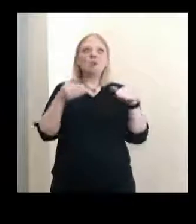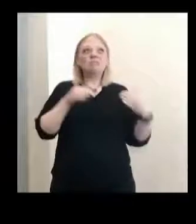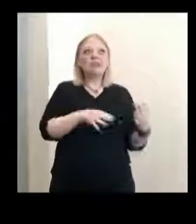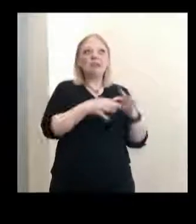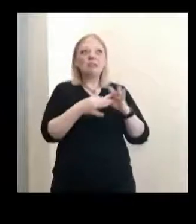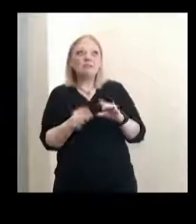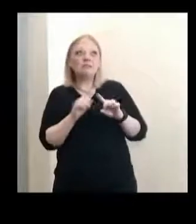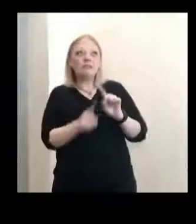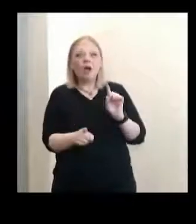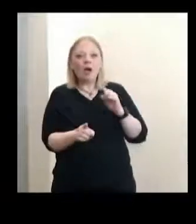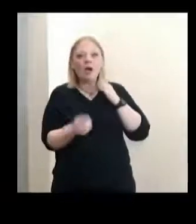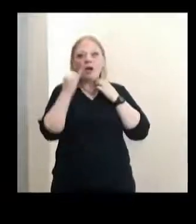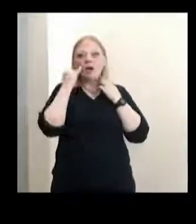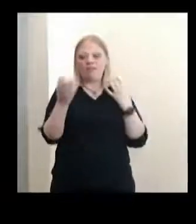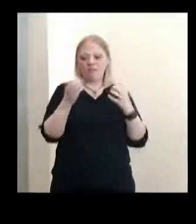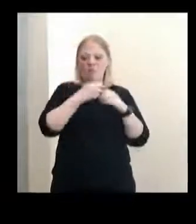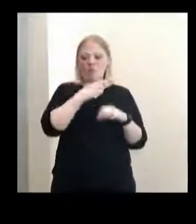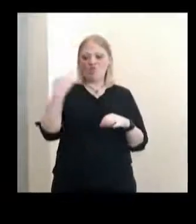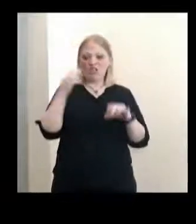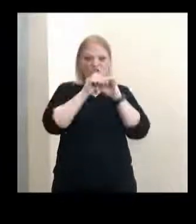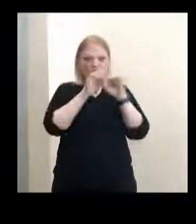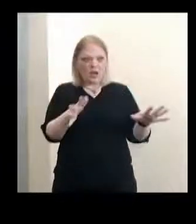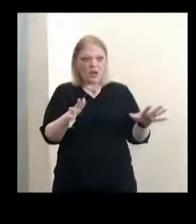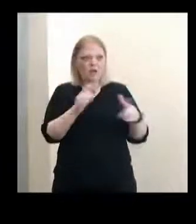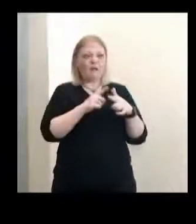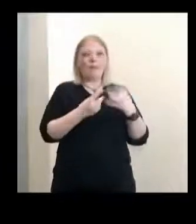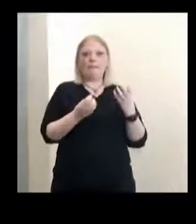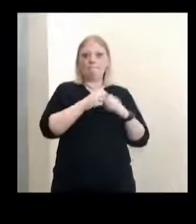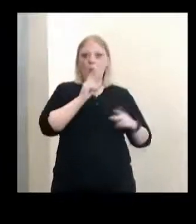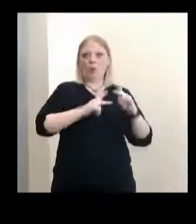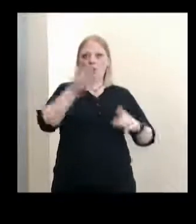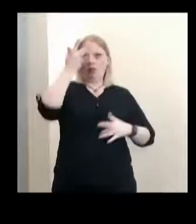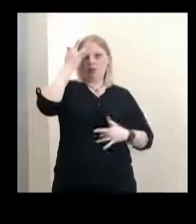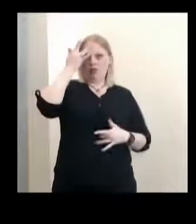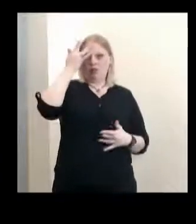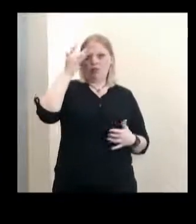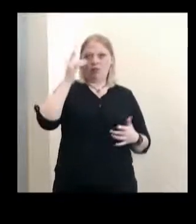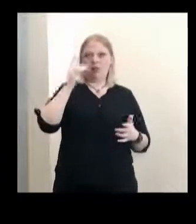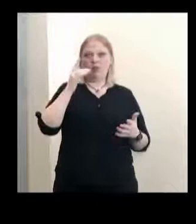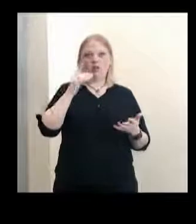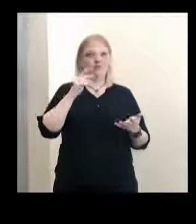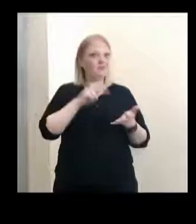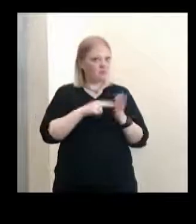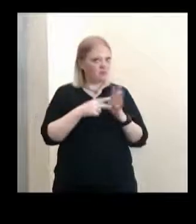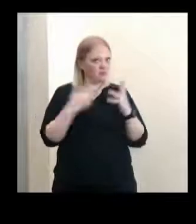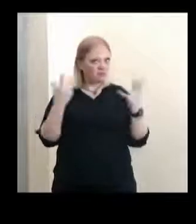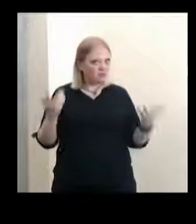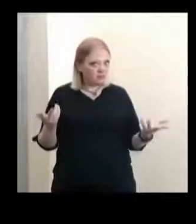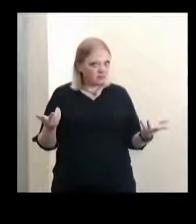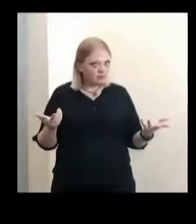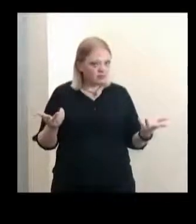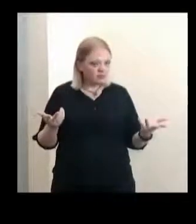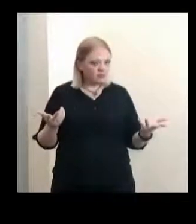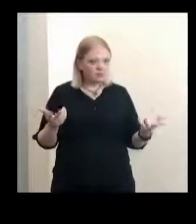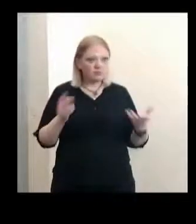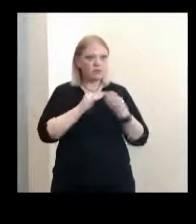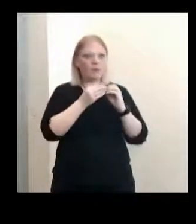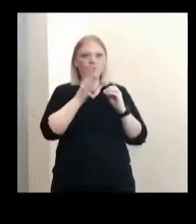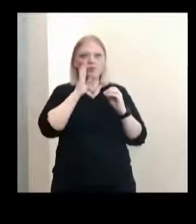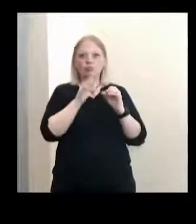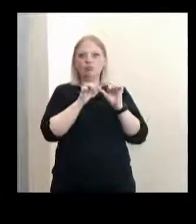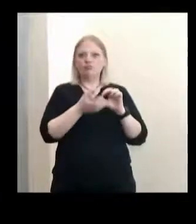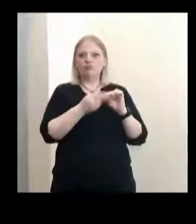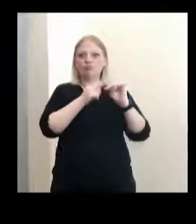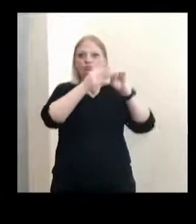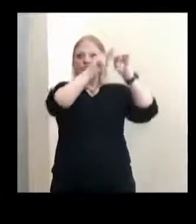if there's more risk of transmission, more people will catch it. And that means just we could see the numbers continuing to go up.